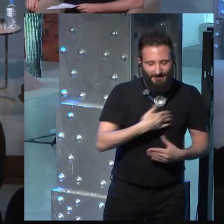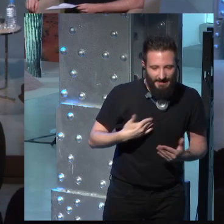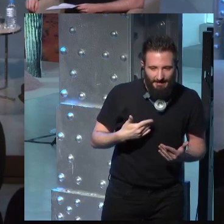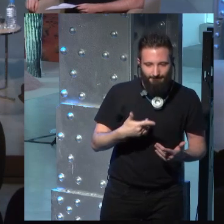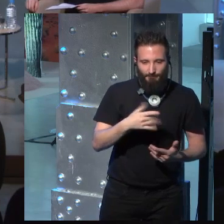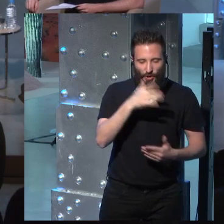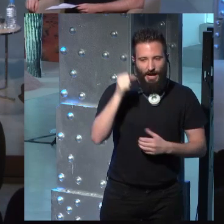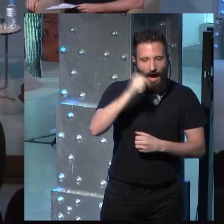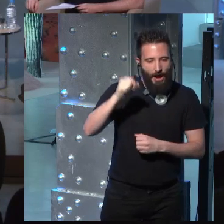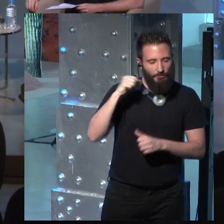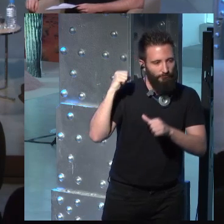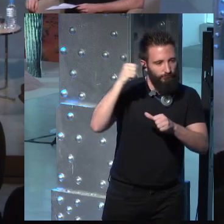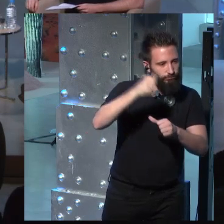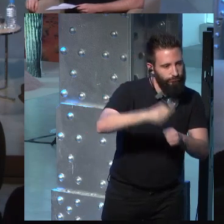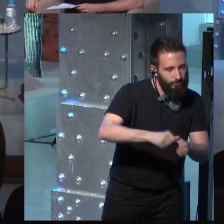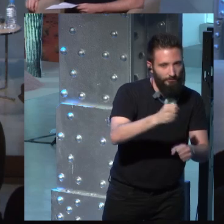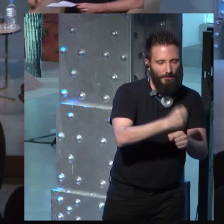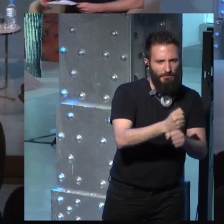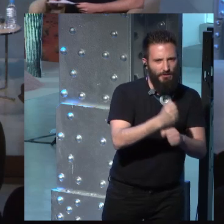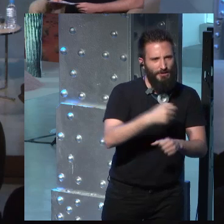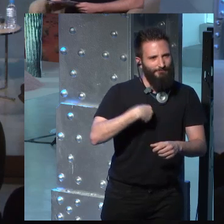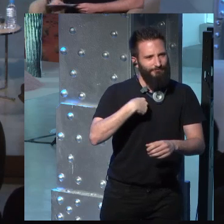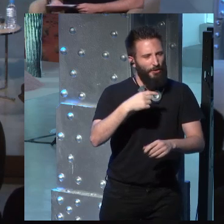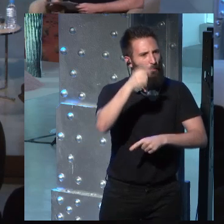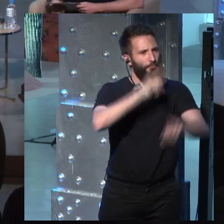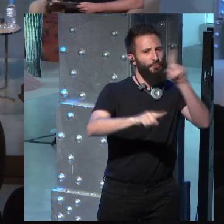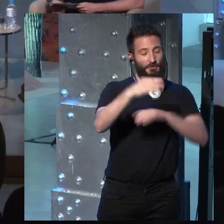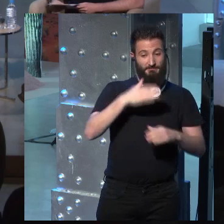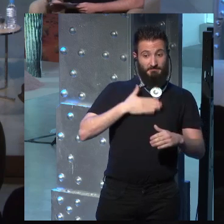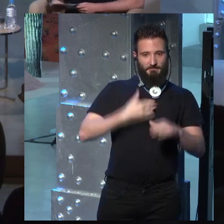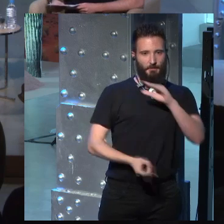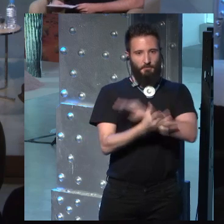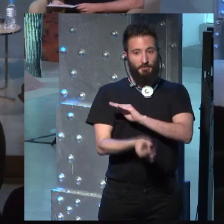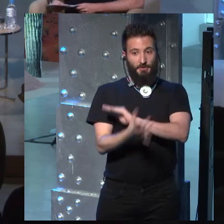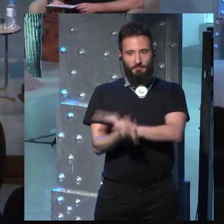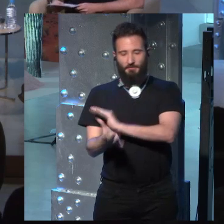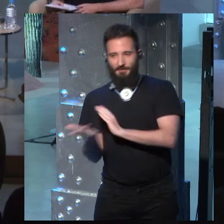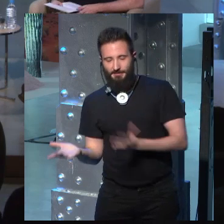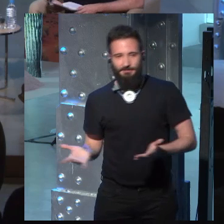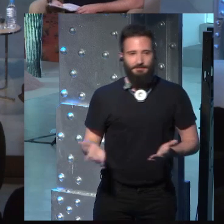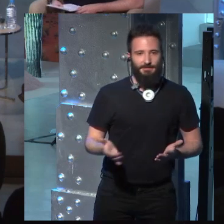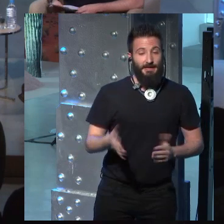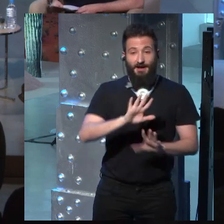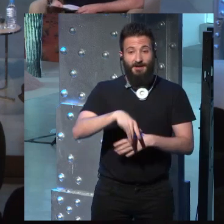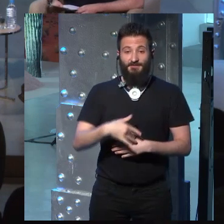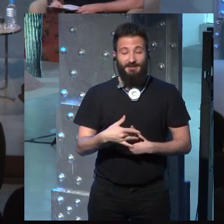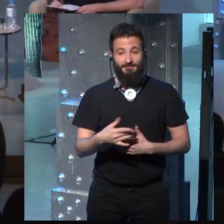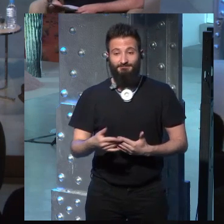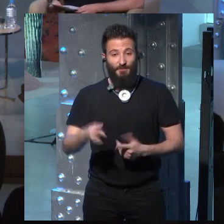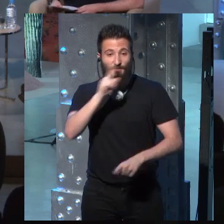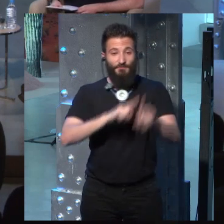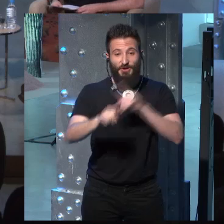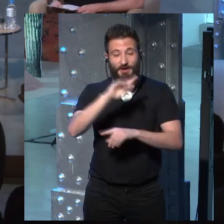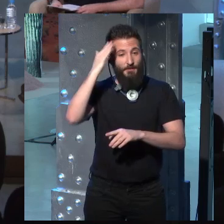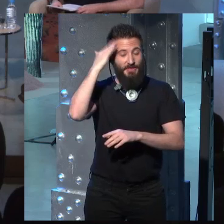is create trouble for themselves, problems. And so they created sort of the biggest problem they could for themselves, which